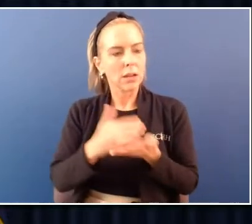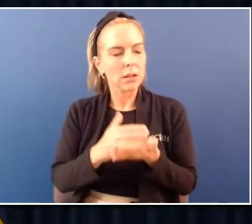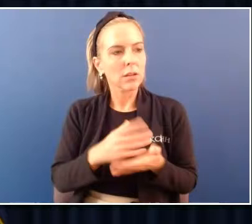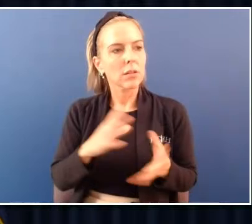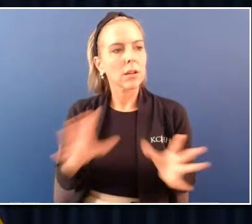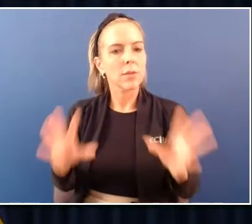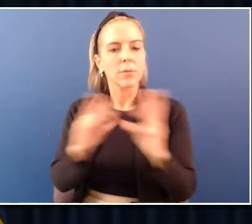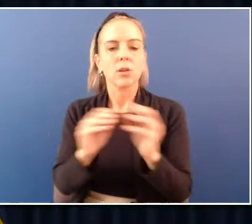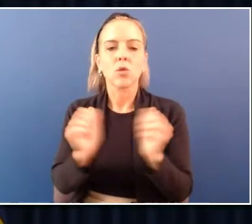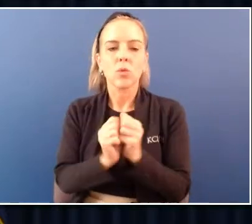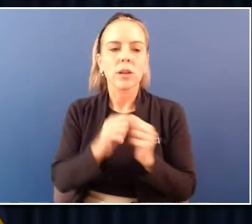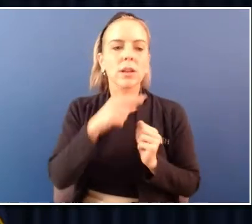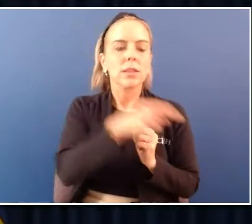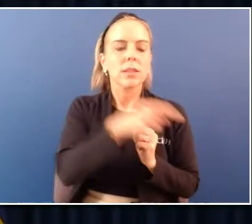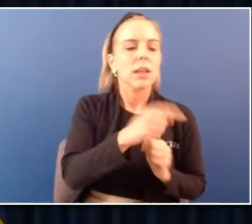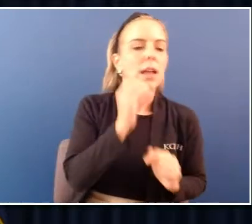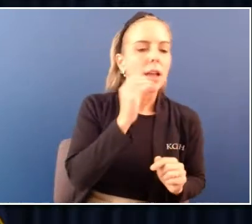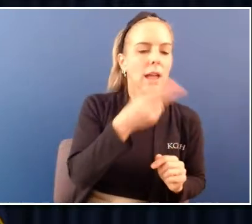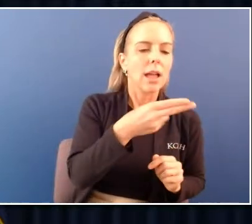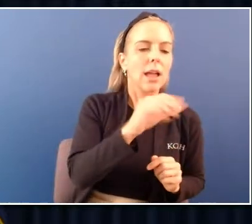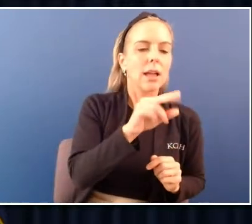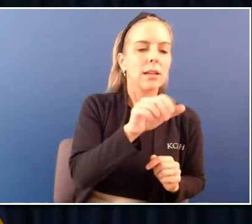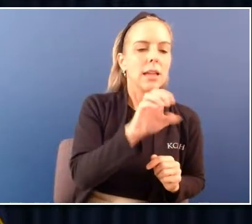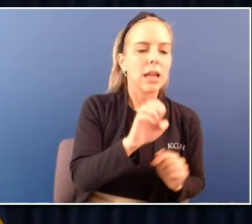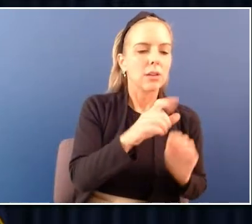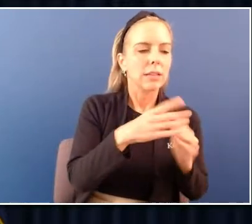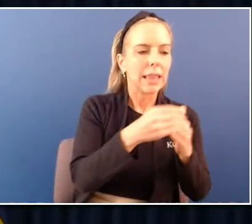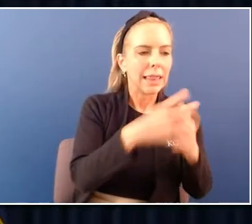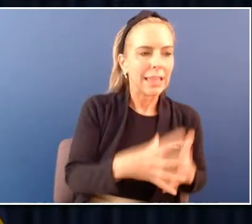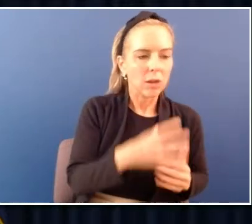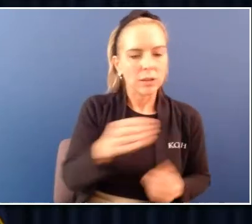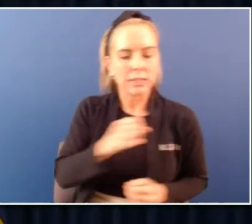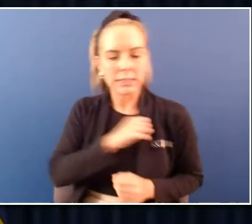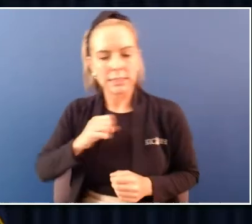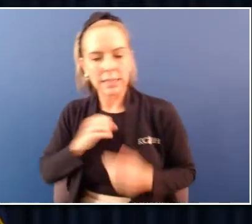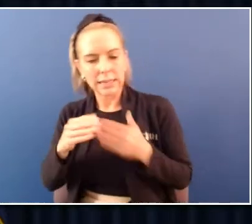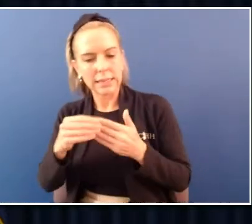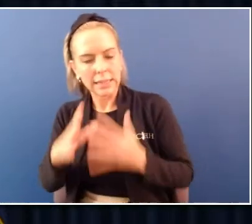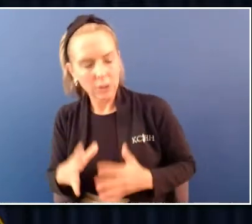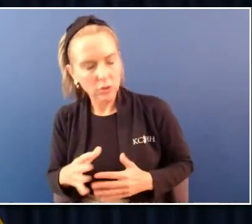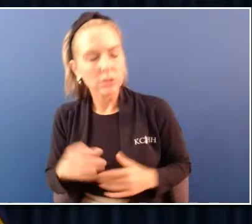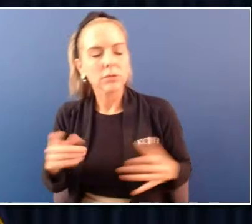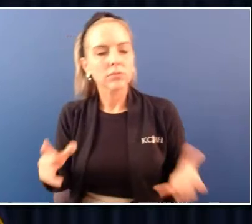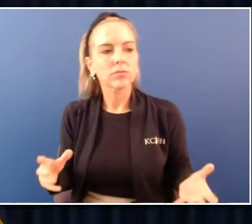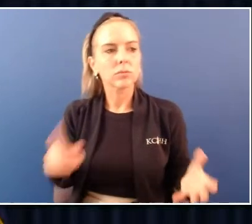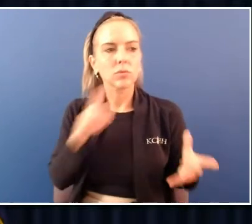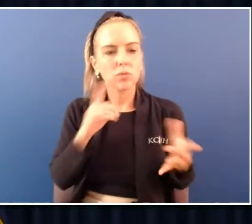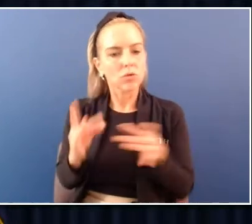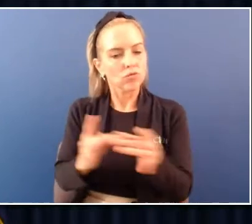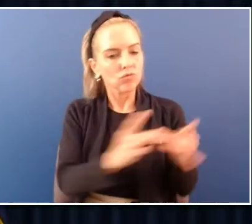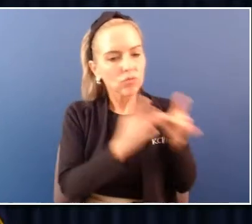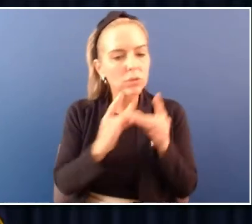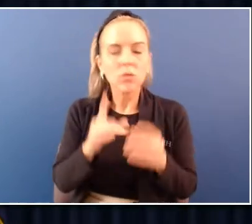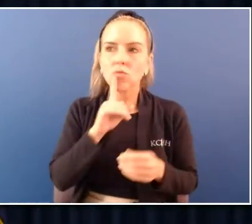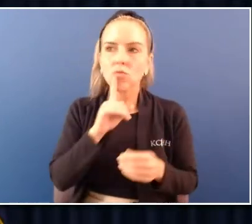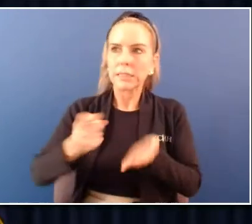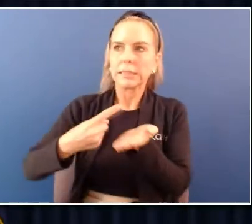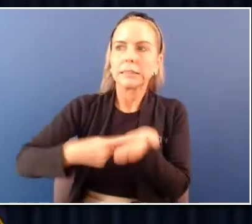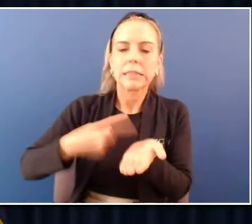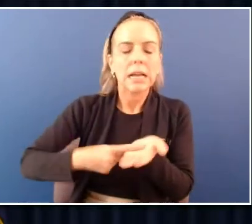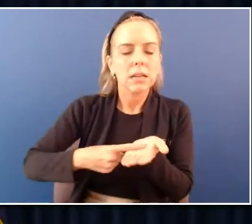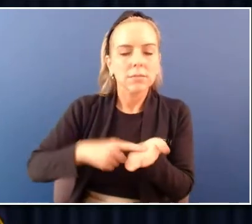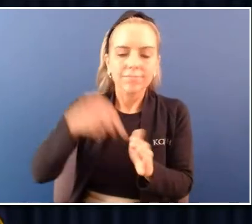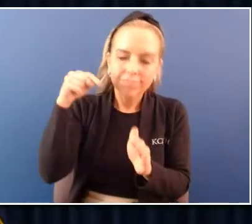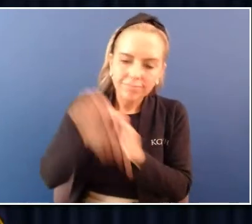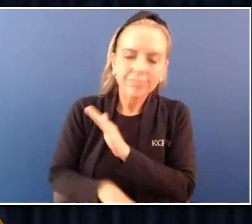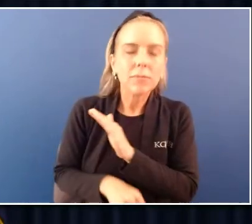Senate leadership a number of times. And we're able to really discuss in detail